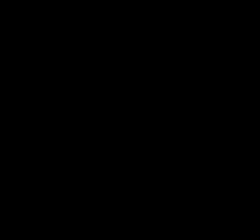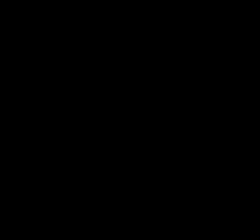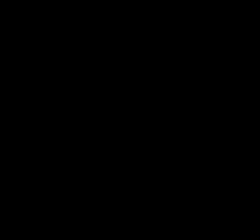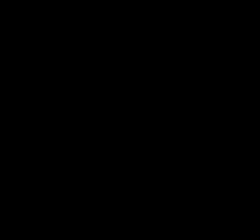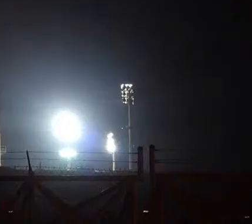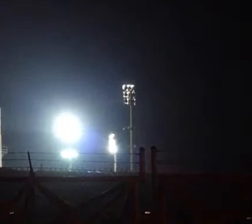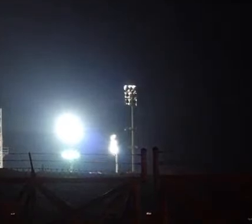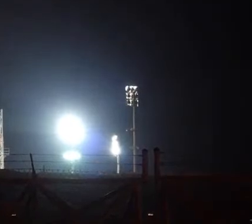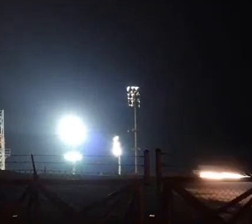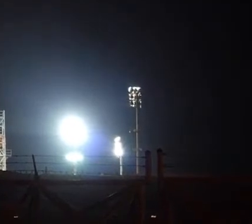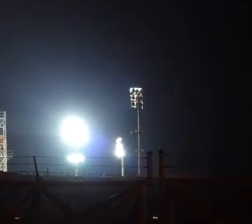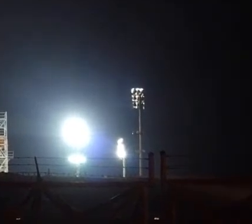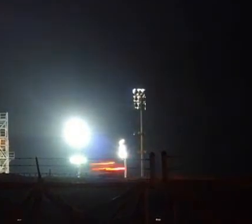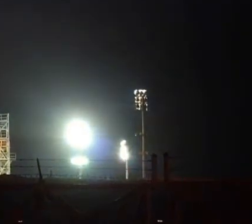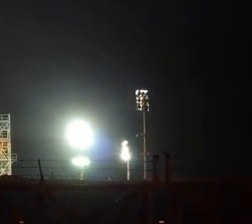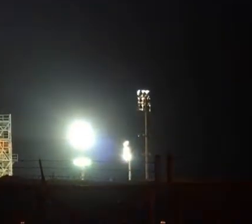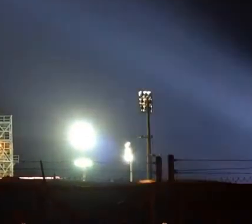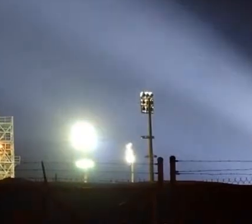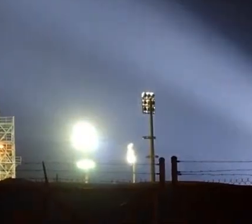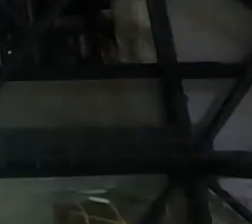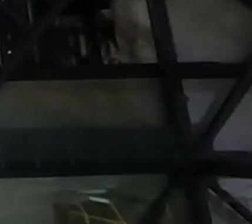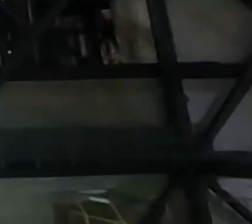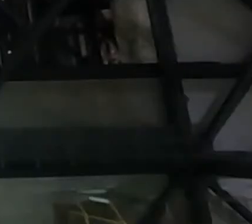And here we go.